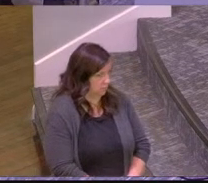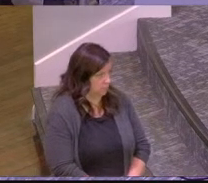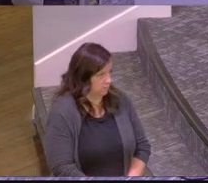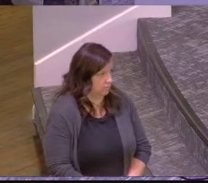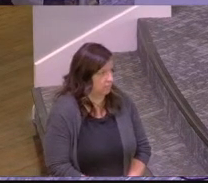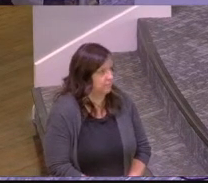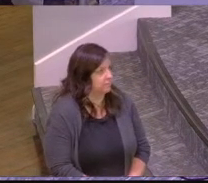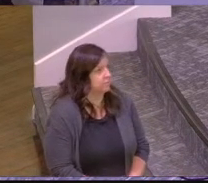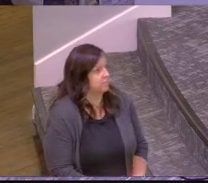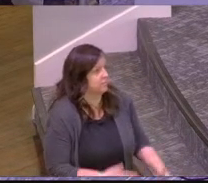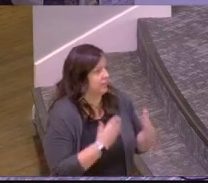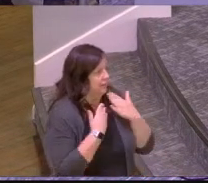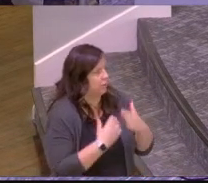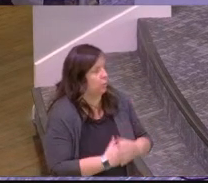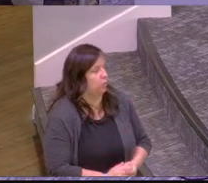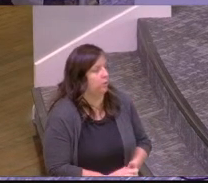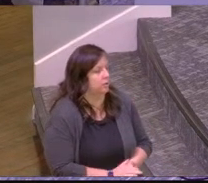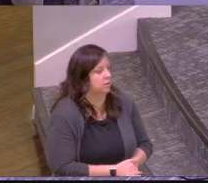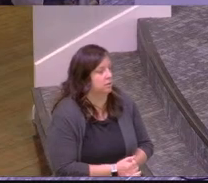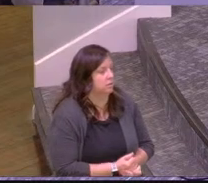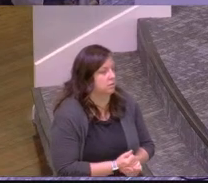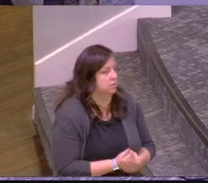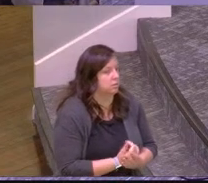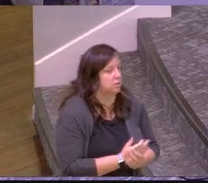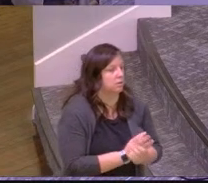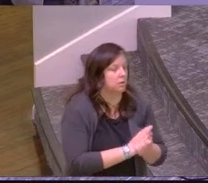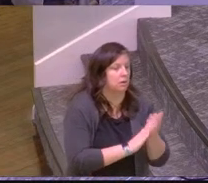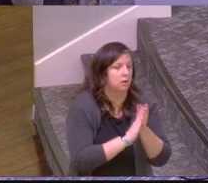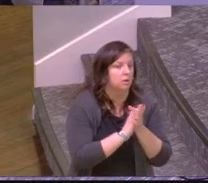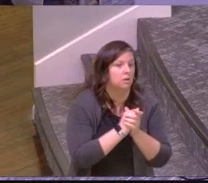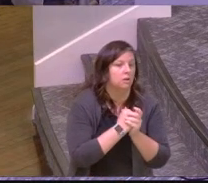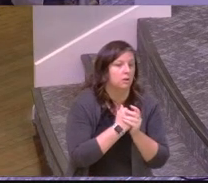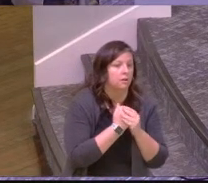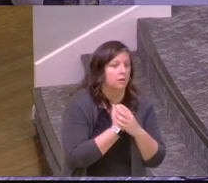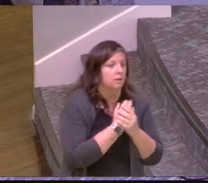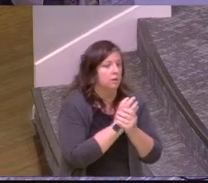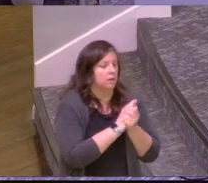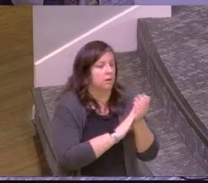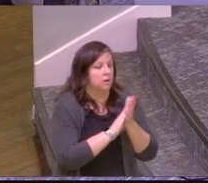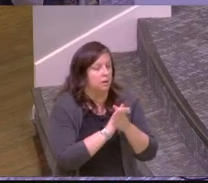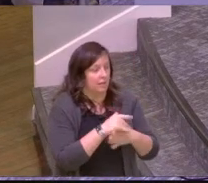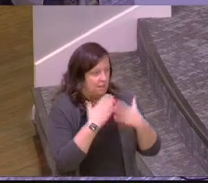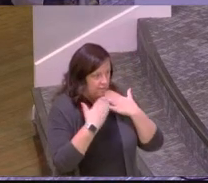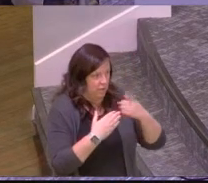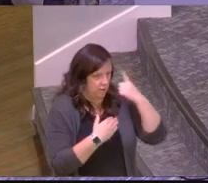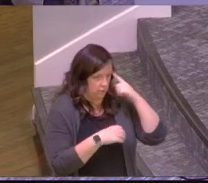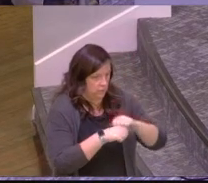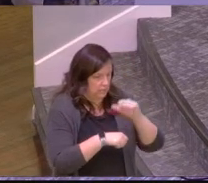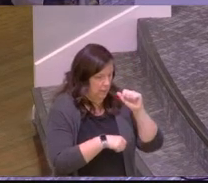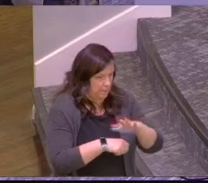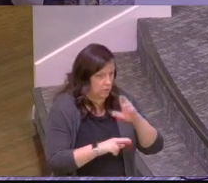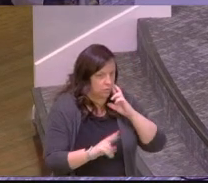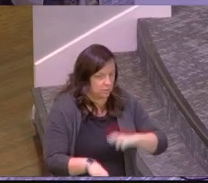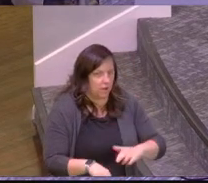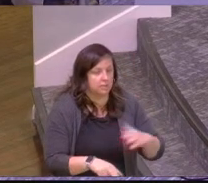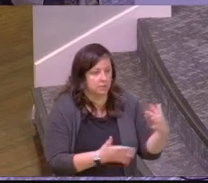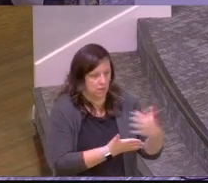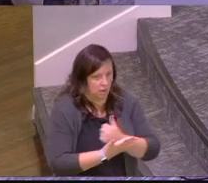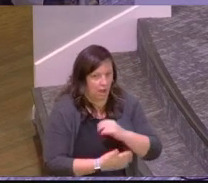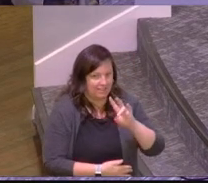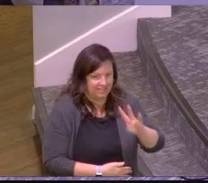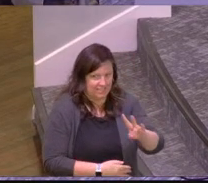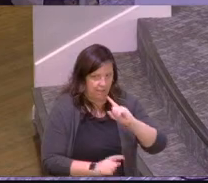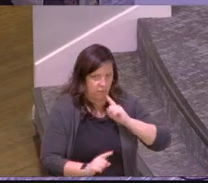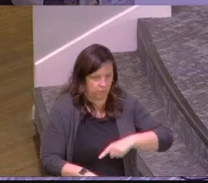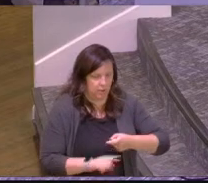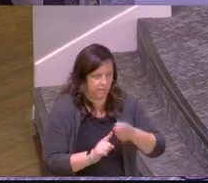Thank you. So thank you for submitting the responses. I received seven responses